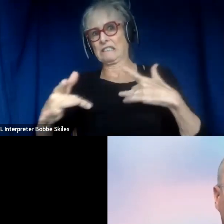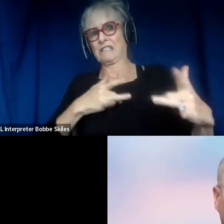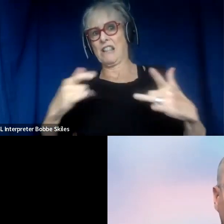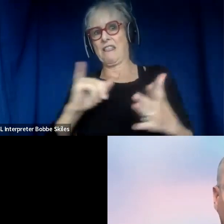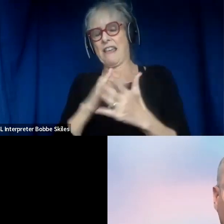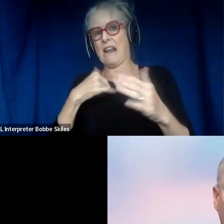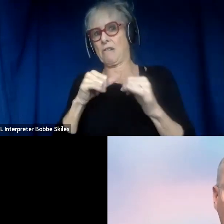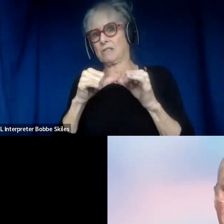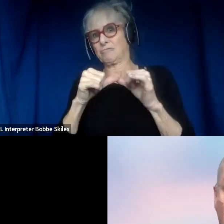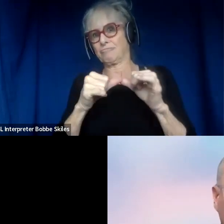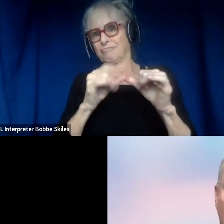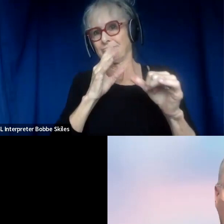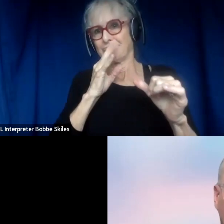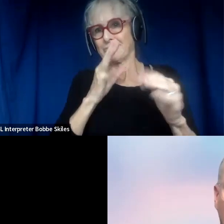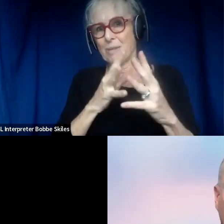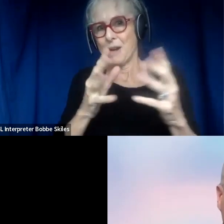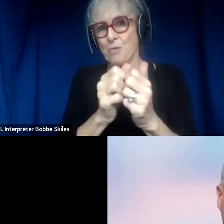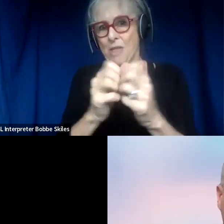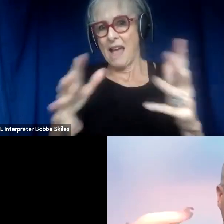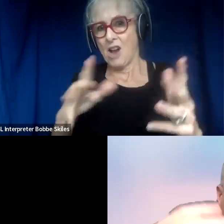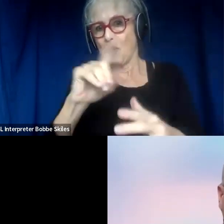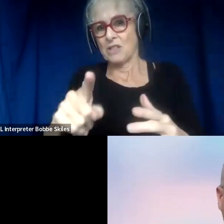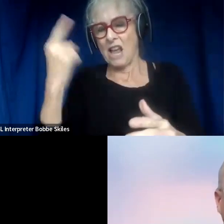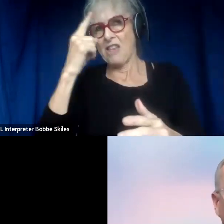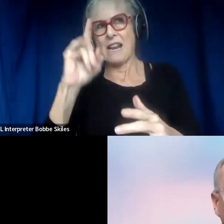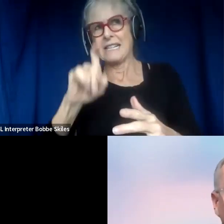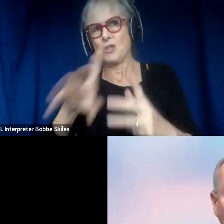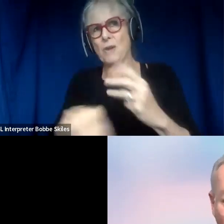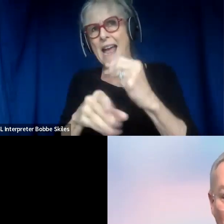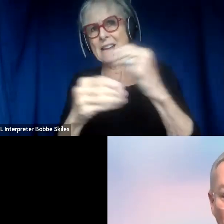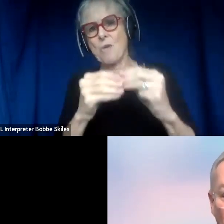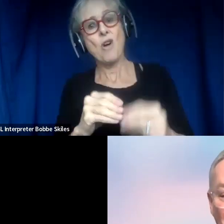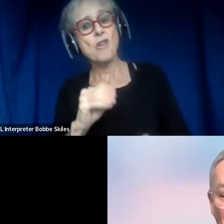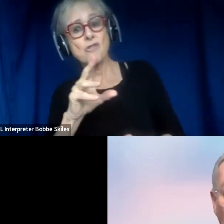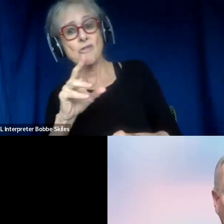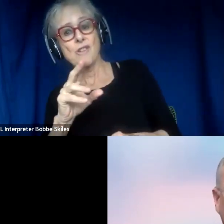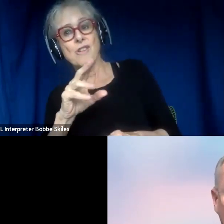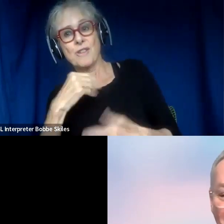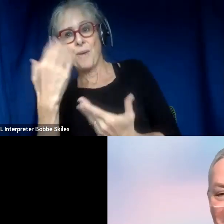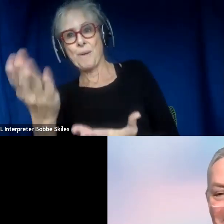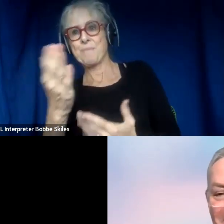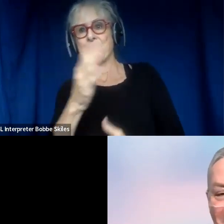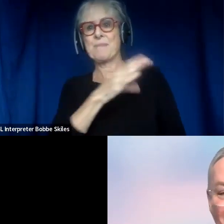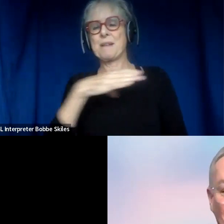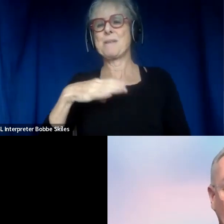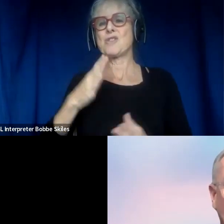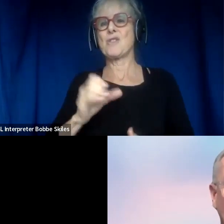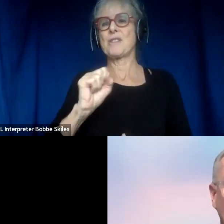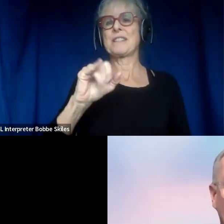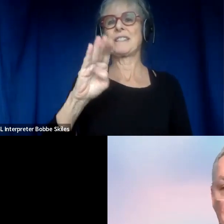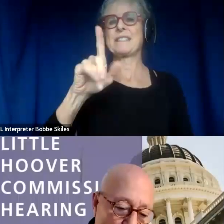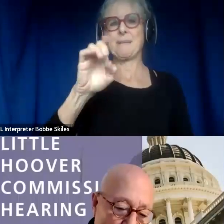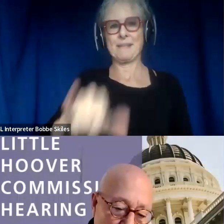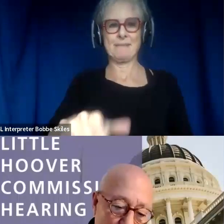far without any questions. I thought, oh man, I better spice it up here. There's Commissioner thank you, sir. Sidley. So thank you,